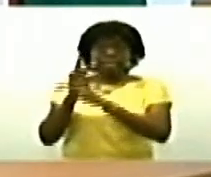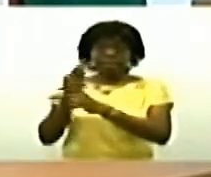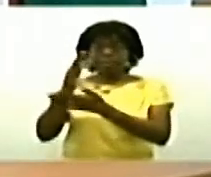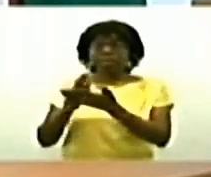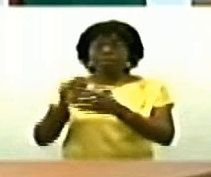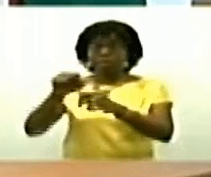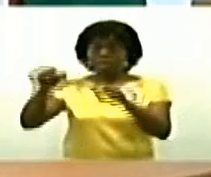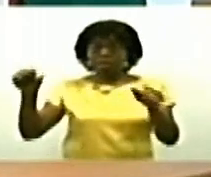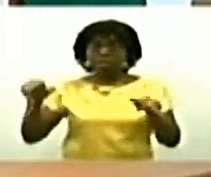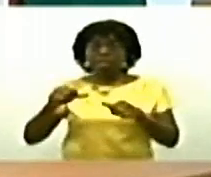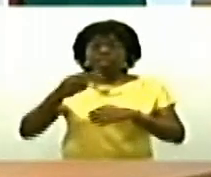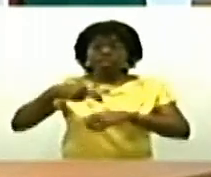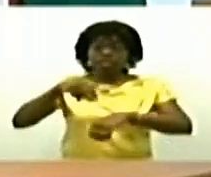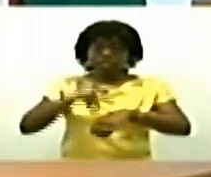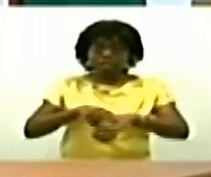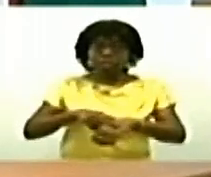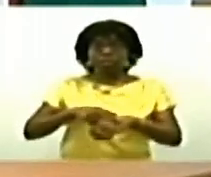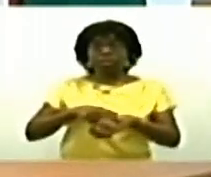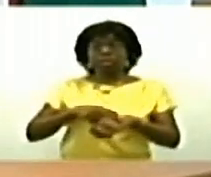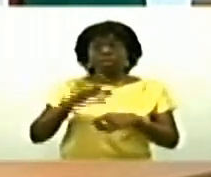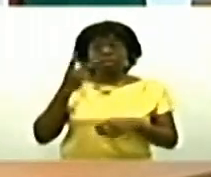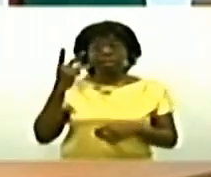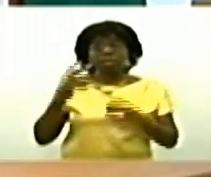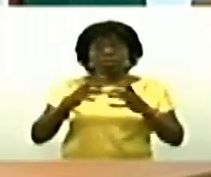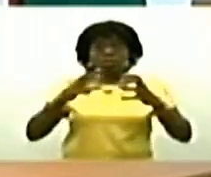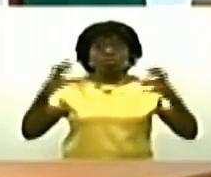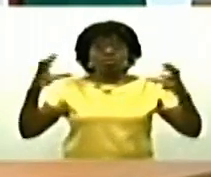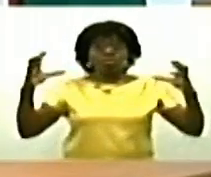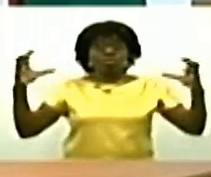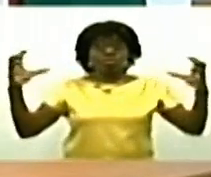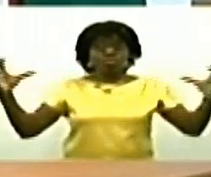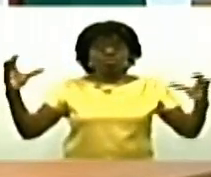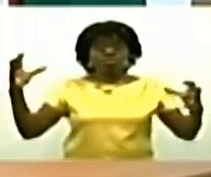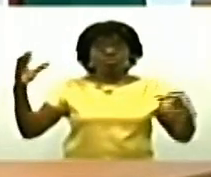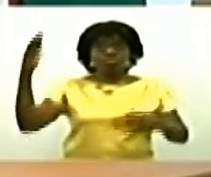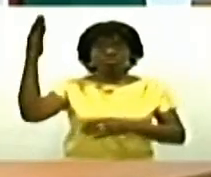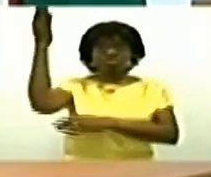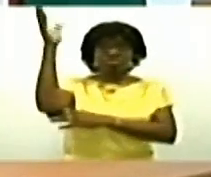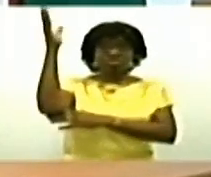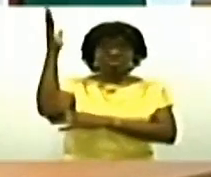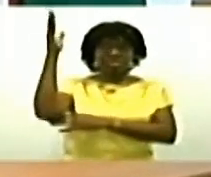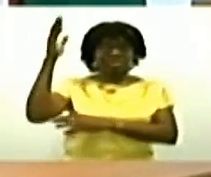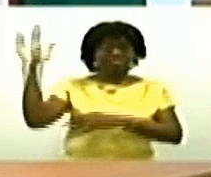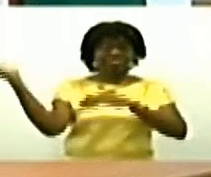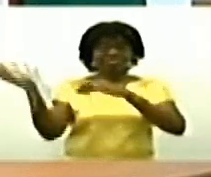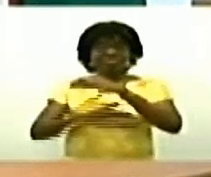natural habitat. I've seen huge silk cotton trees completely destroyed.